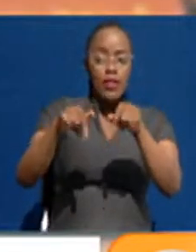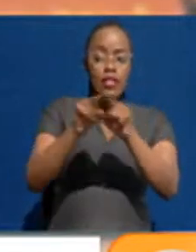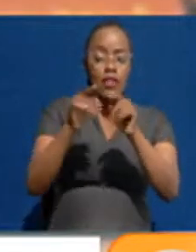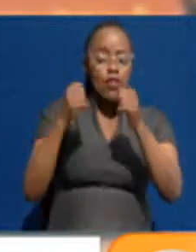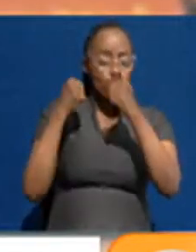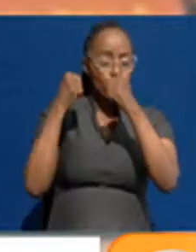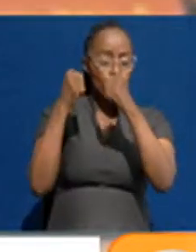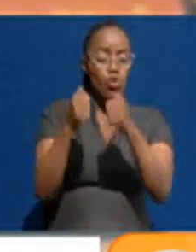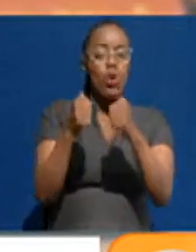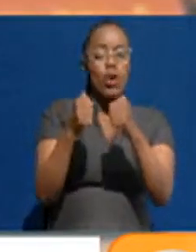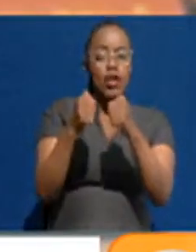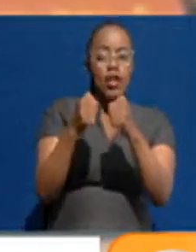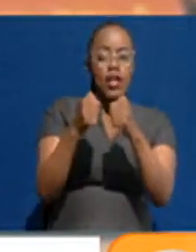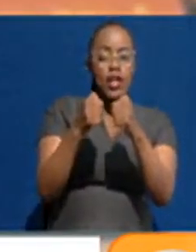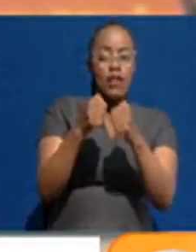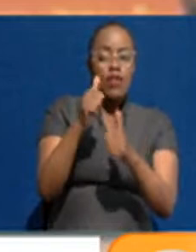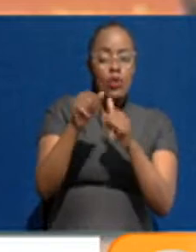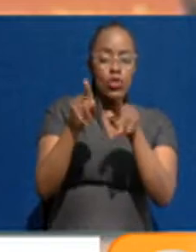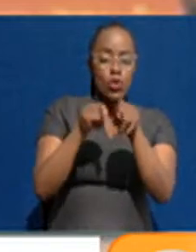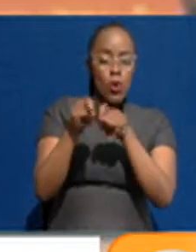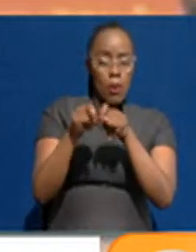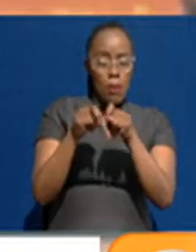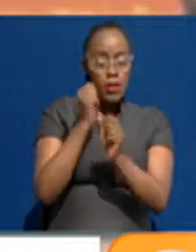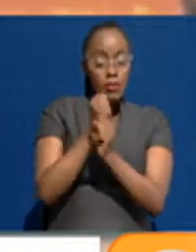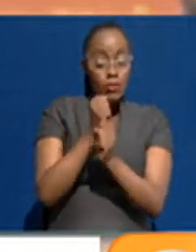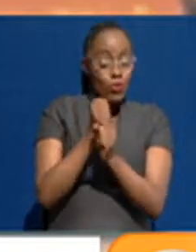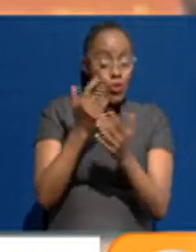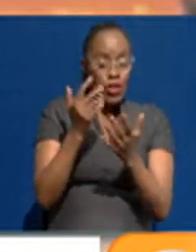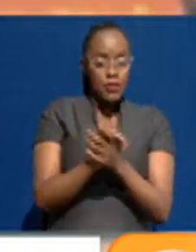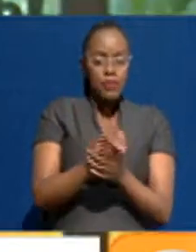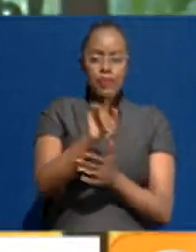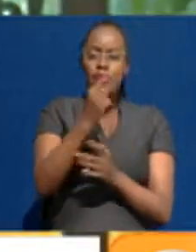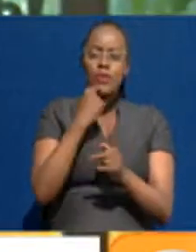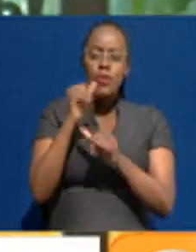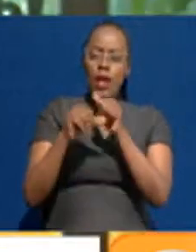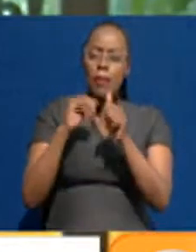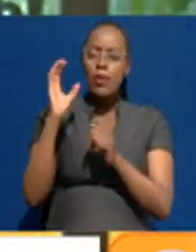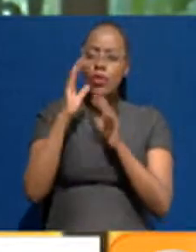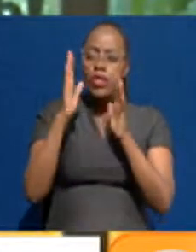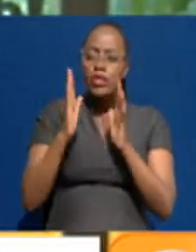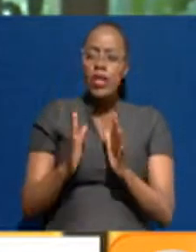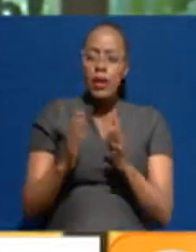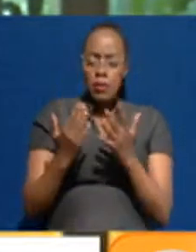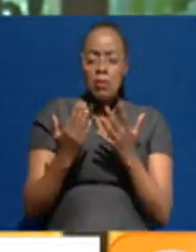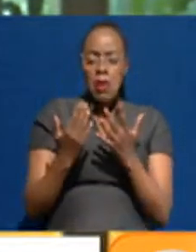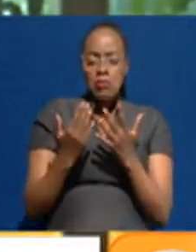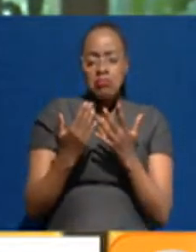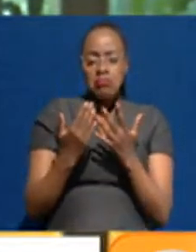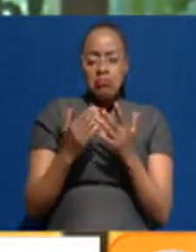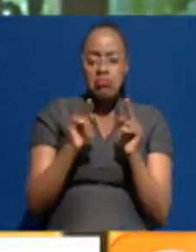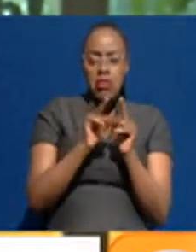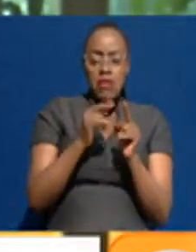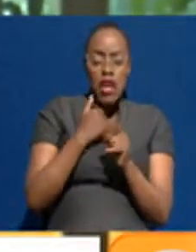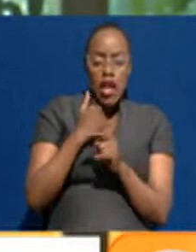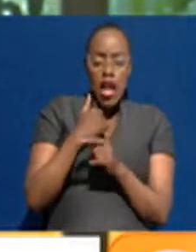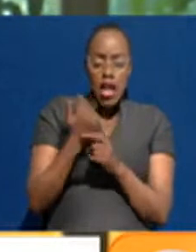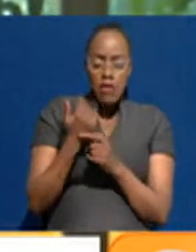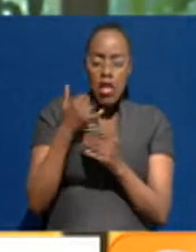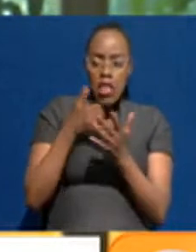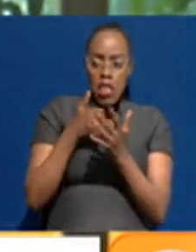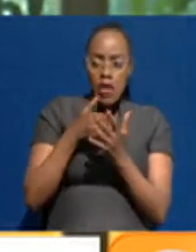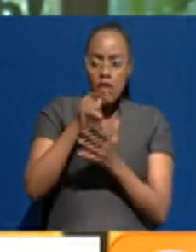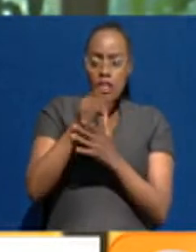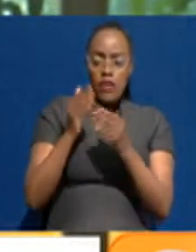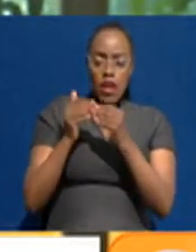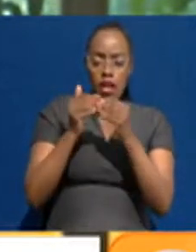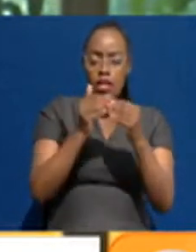stronger outcome in the second half of the year. You talk about customer centricity being, at the heart of